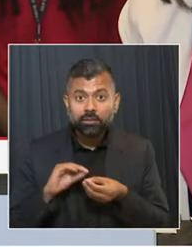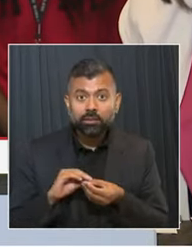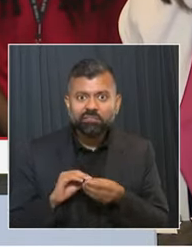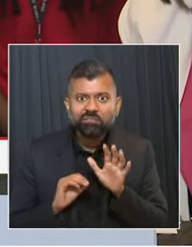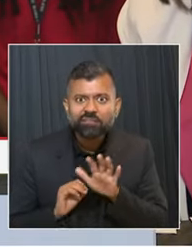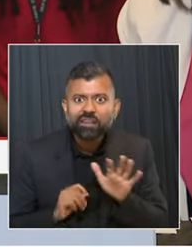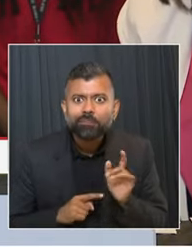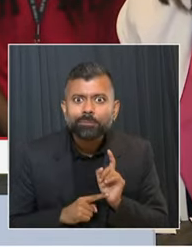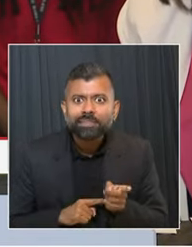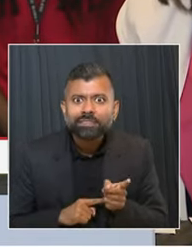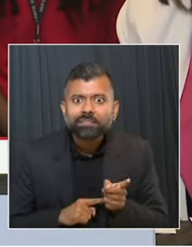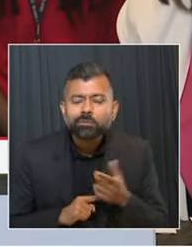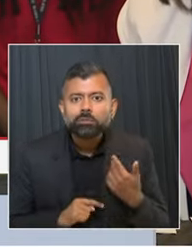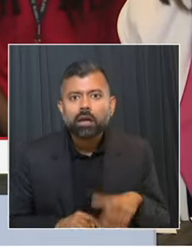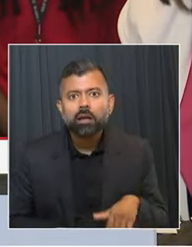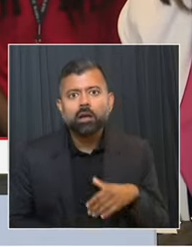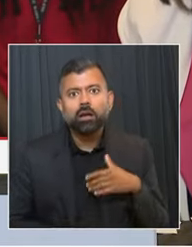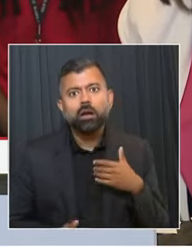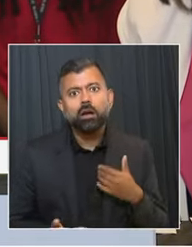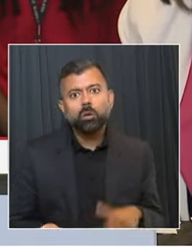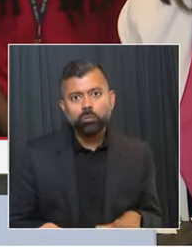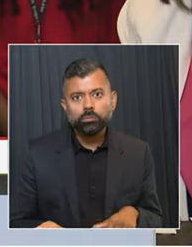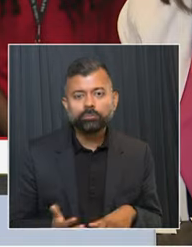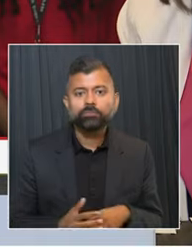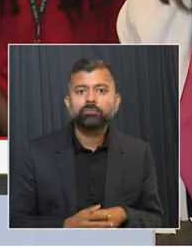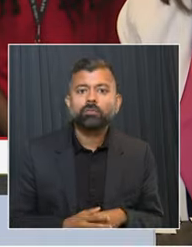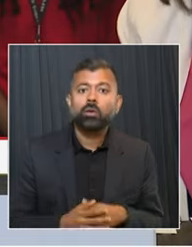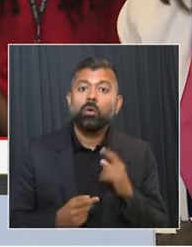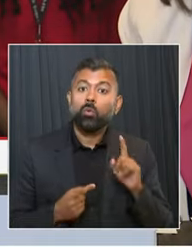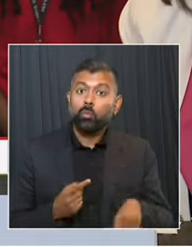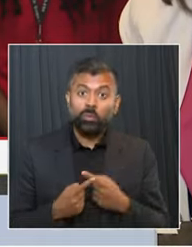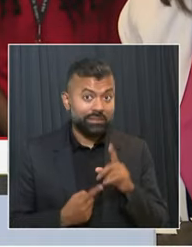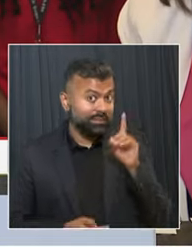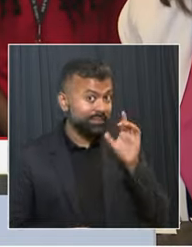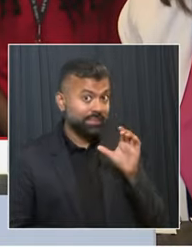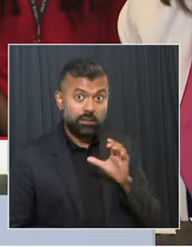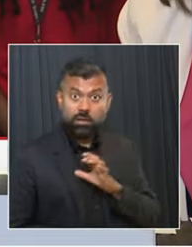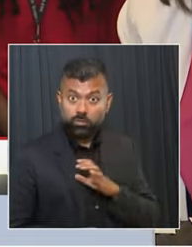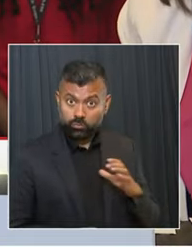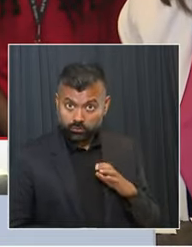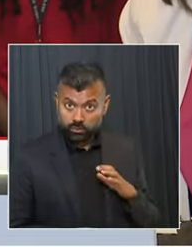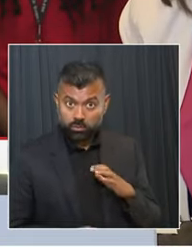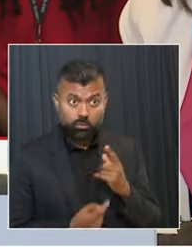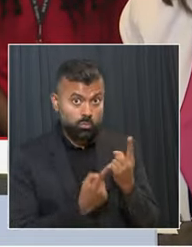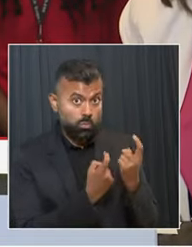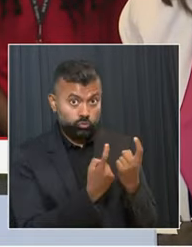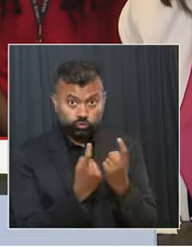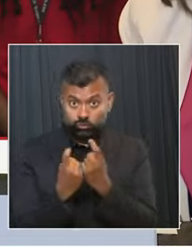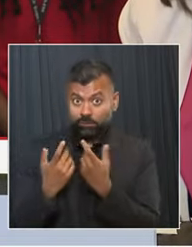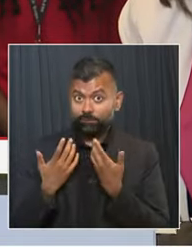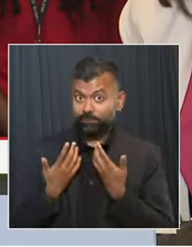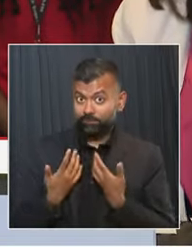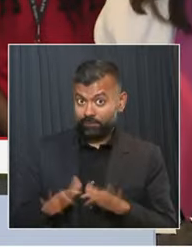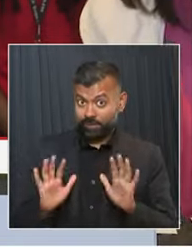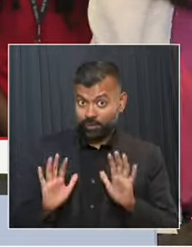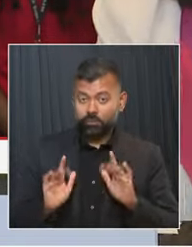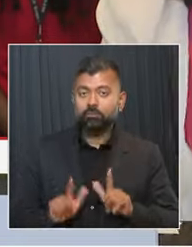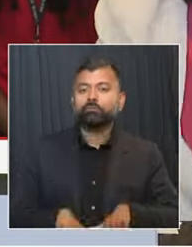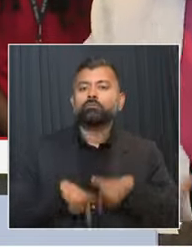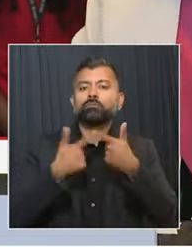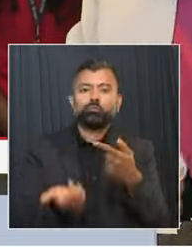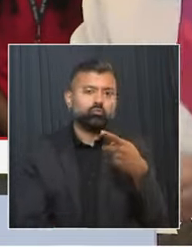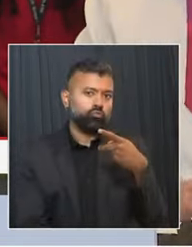this location when I've concluded with the members of the council and be available for any questions then. Council member. Thank